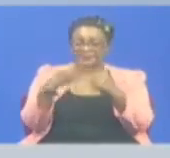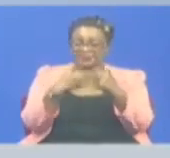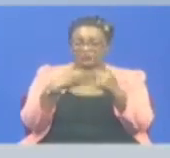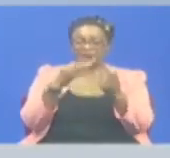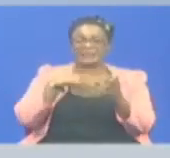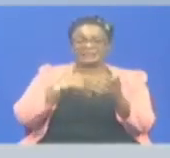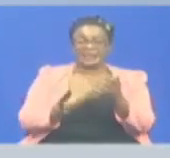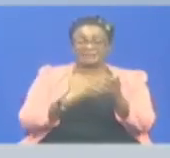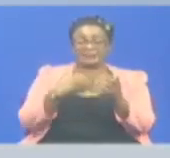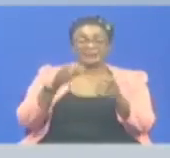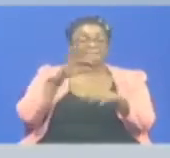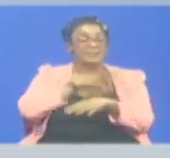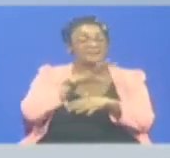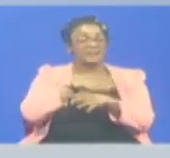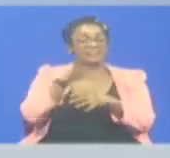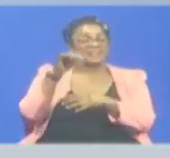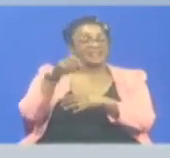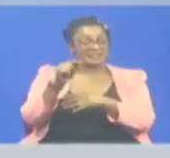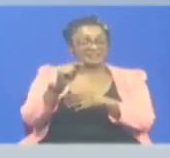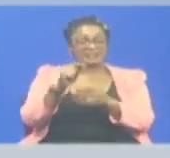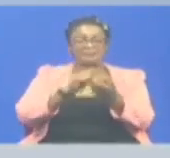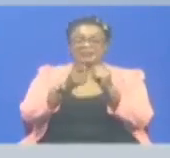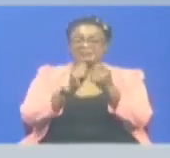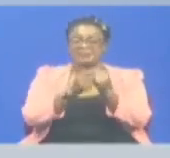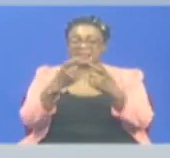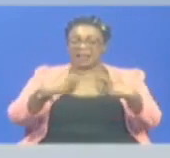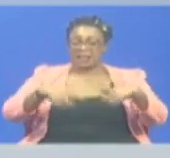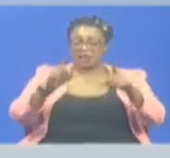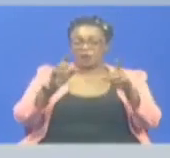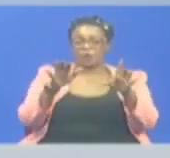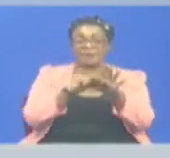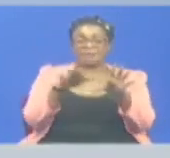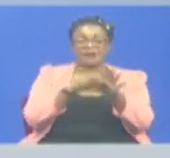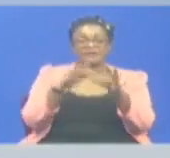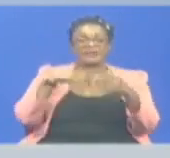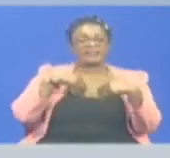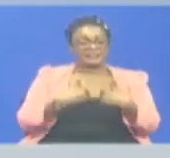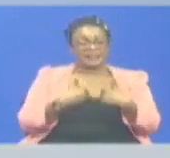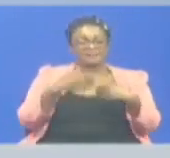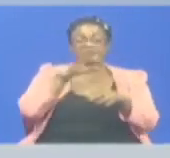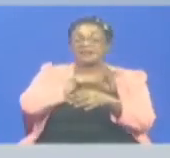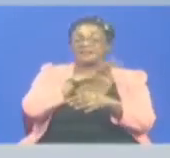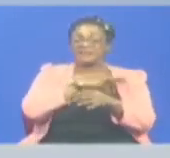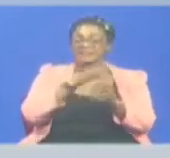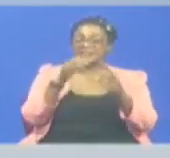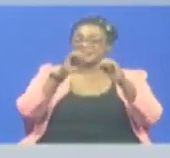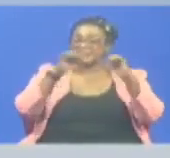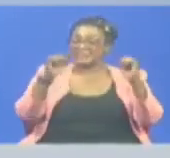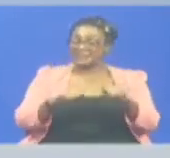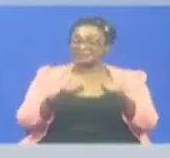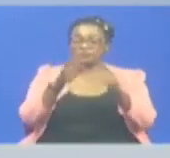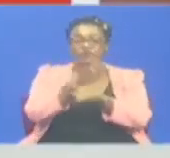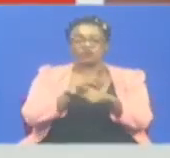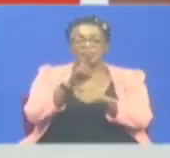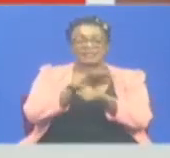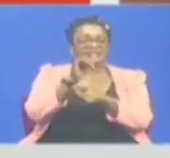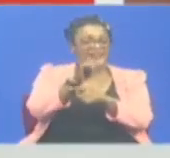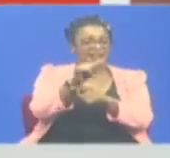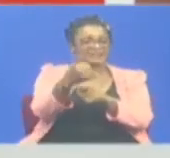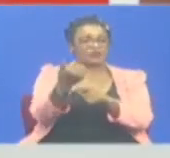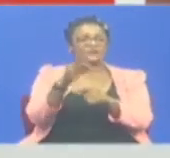Benefits Act. The proposed amendment seeks to allow members of retirement benefit schemes to utilize a proportion of